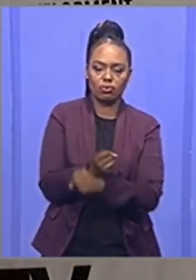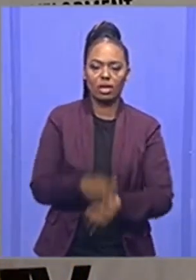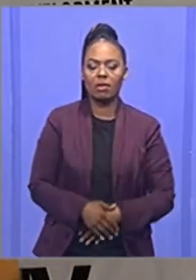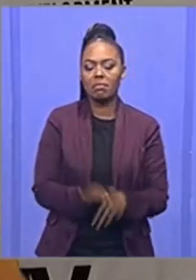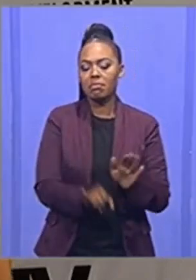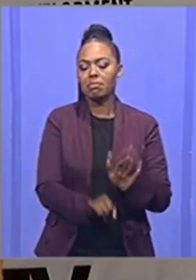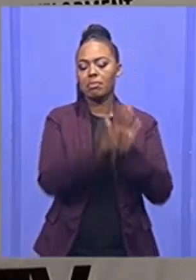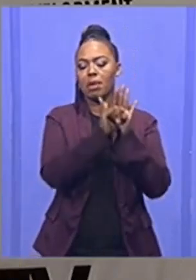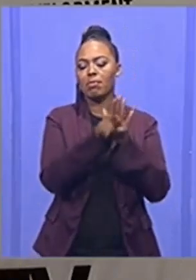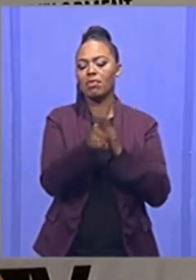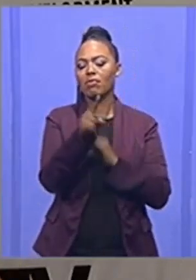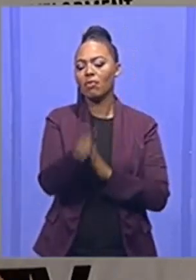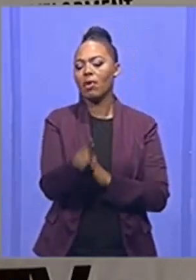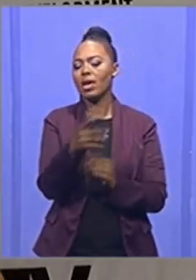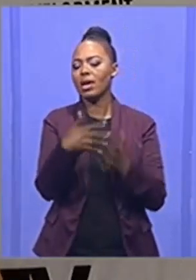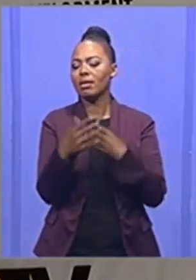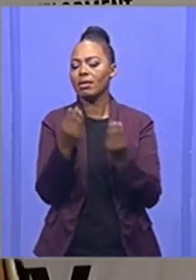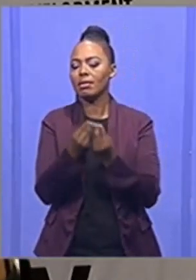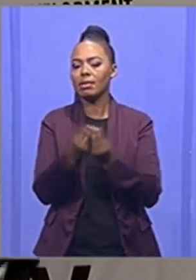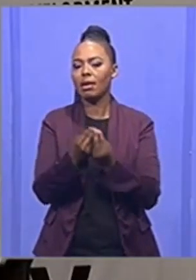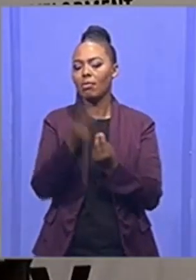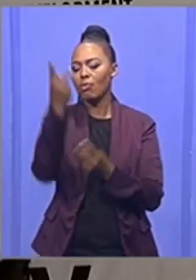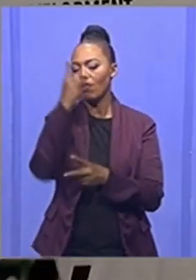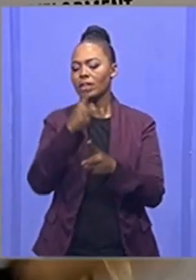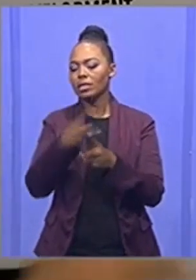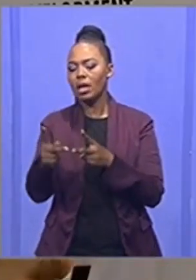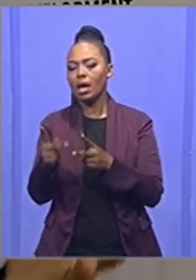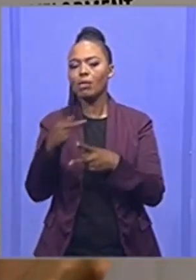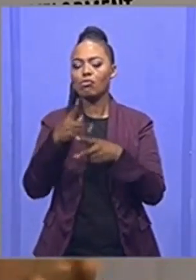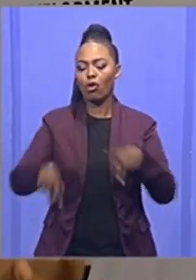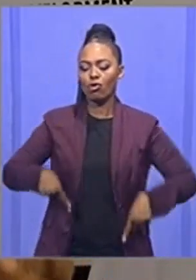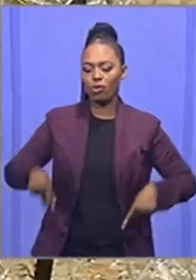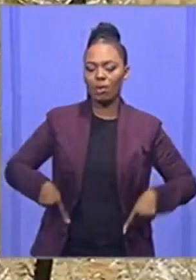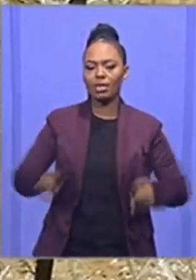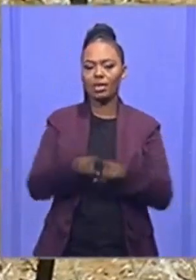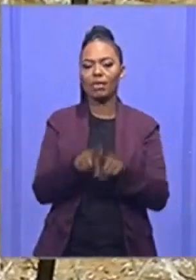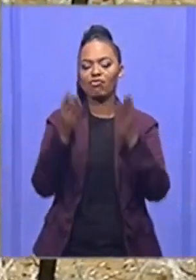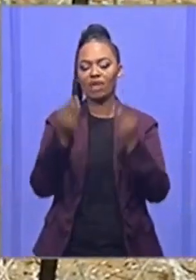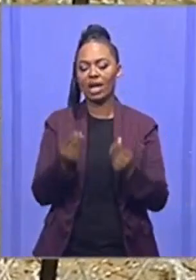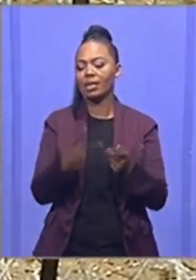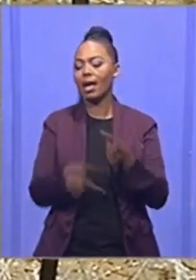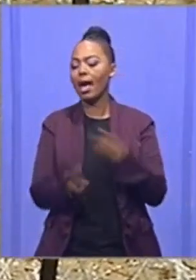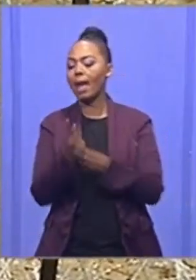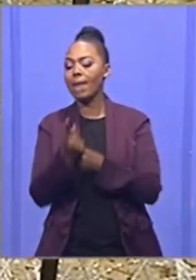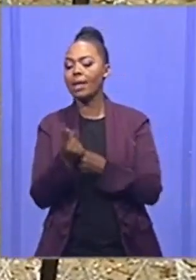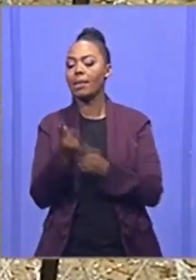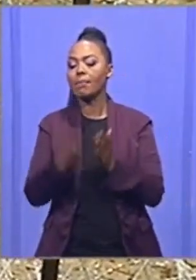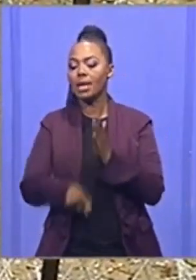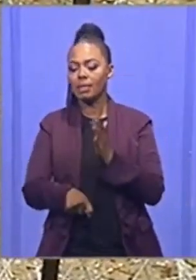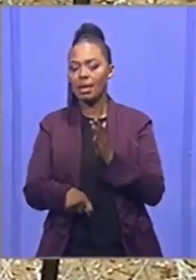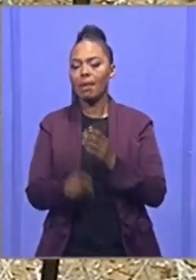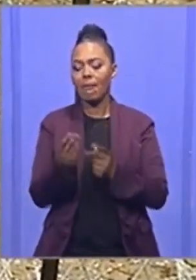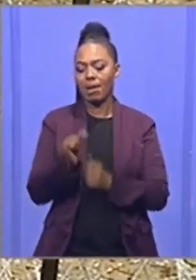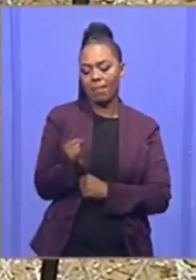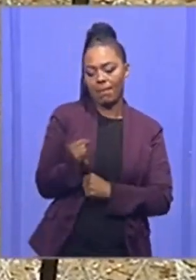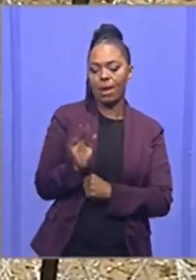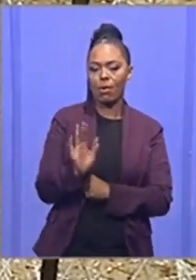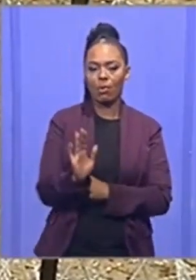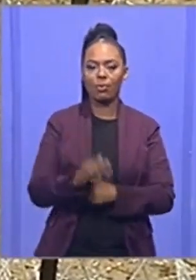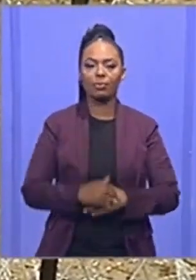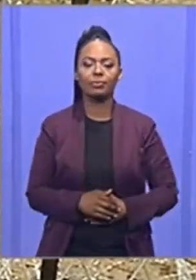preferential procurement and professional enterprise development. Lenaane la kago ya melelwane le tla diriwa go ya